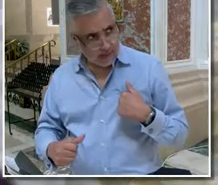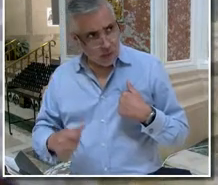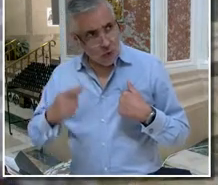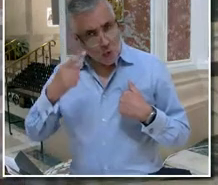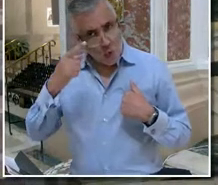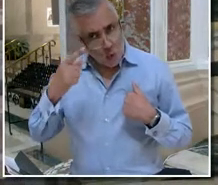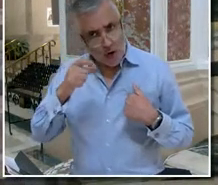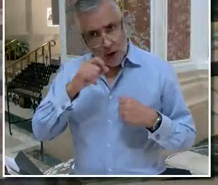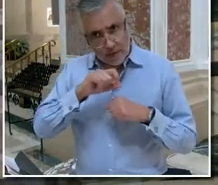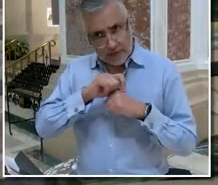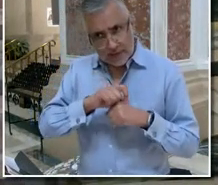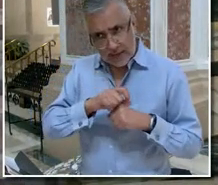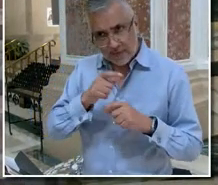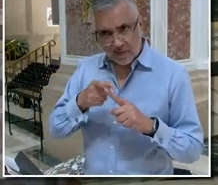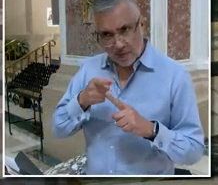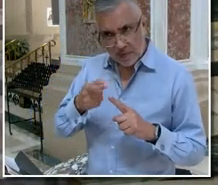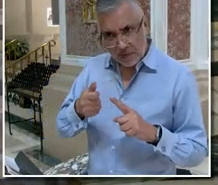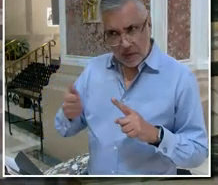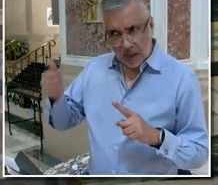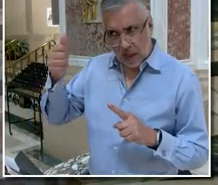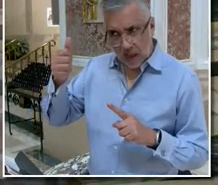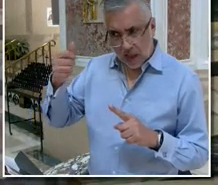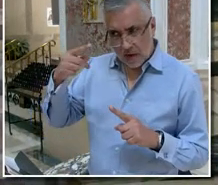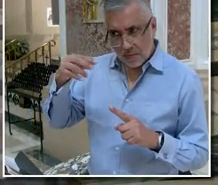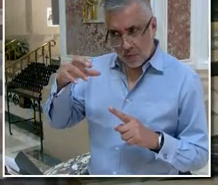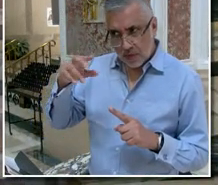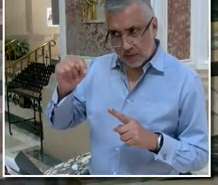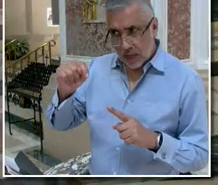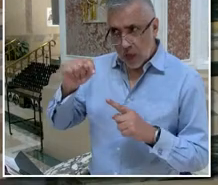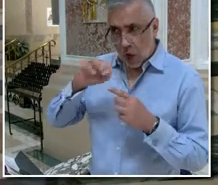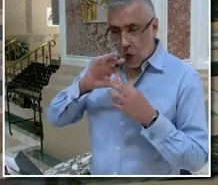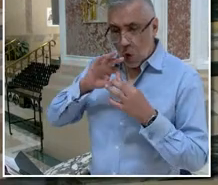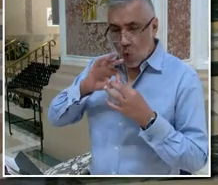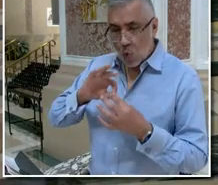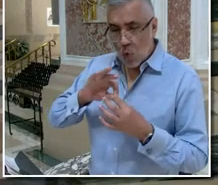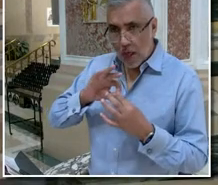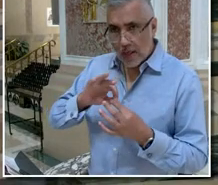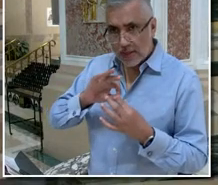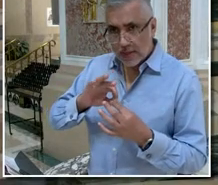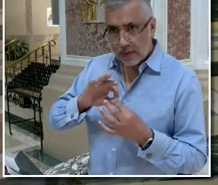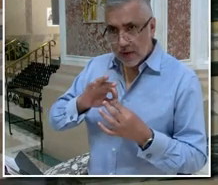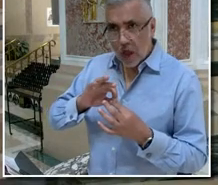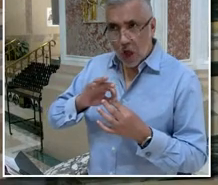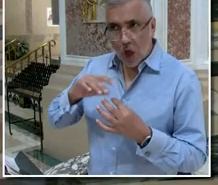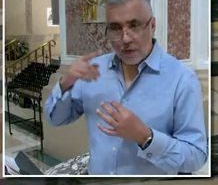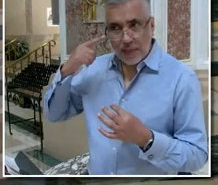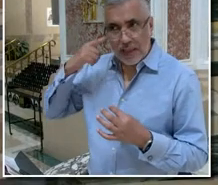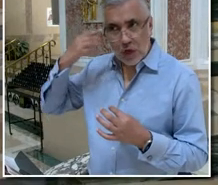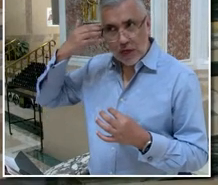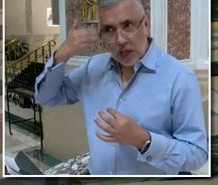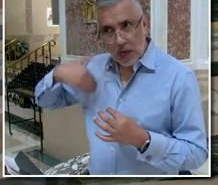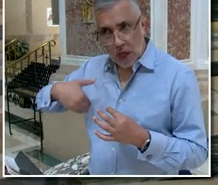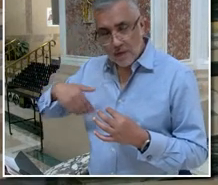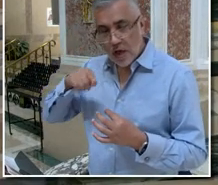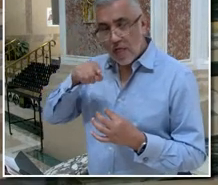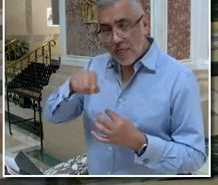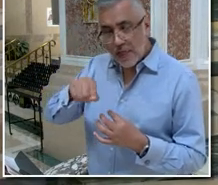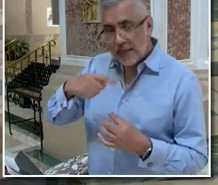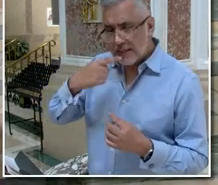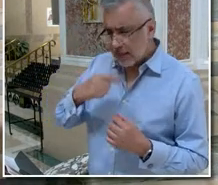of the slaves of the high priest, a relative of the one whose ear Peter had cut off,